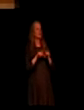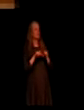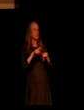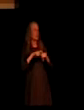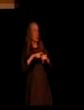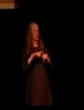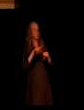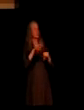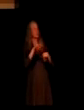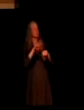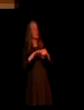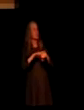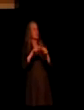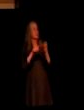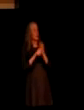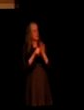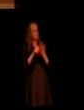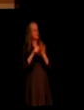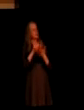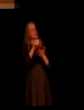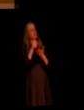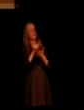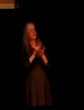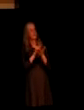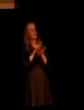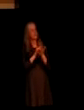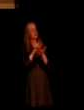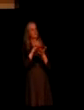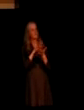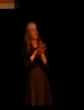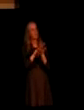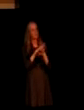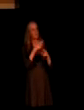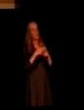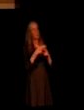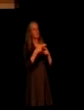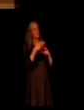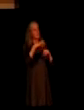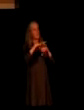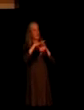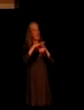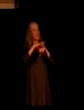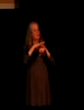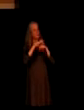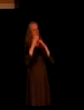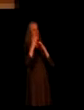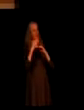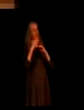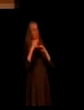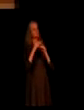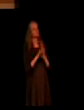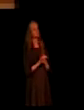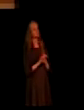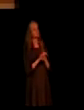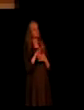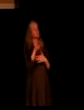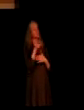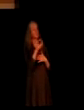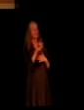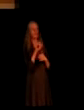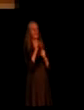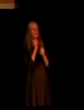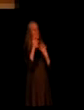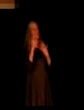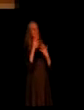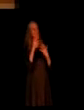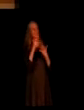Nature called Planetary Boundaries. And this was by another group of global change